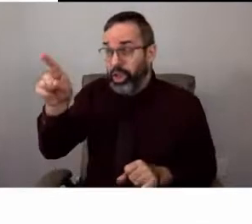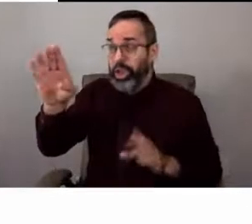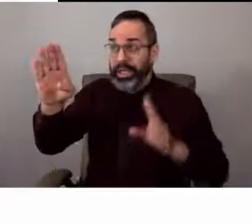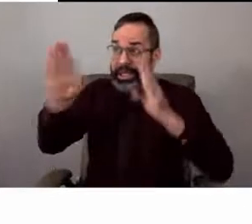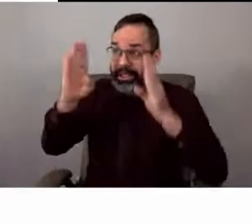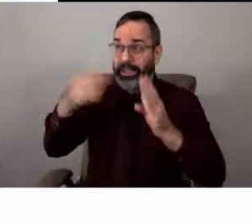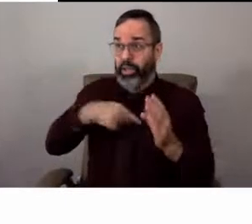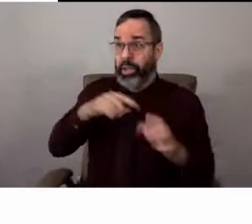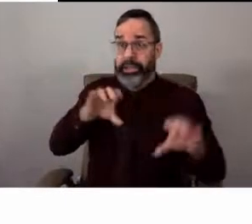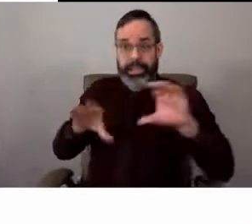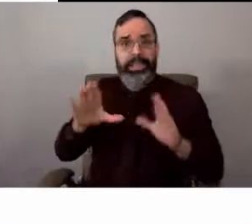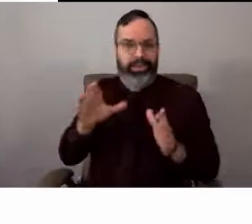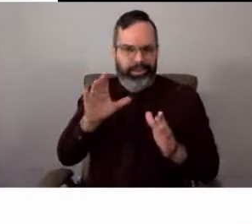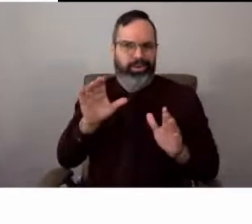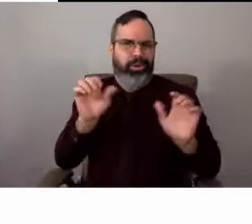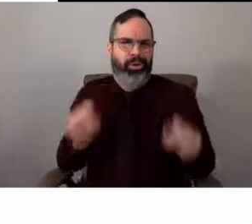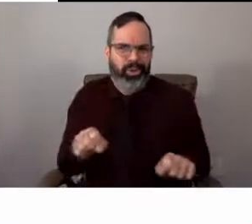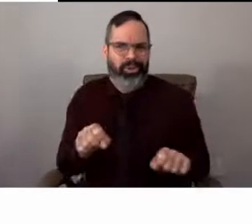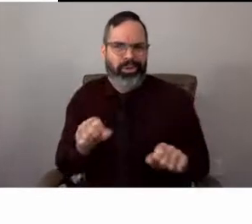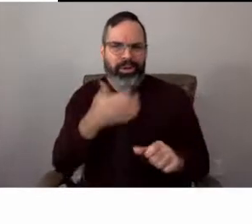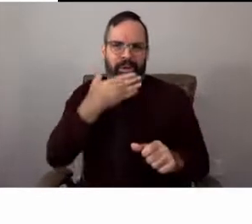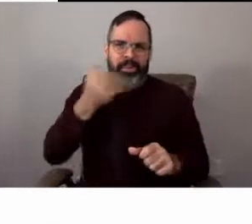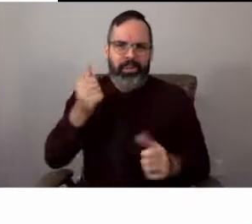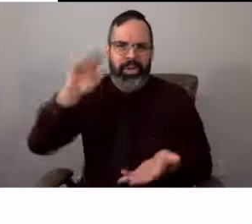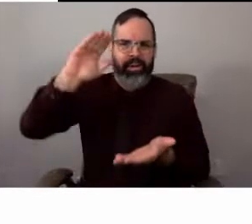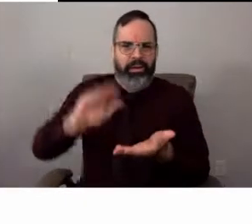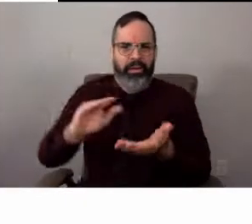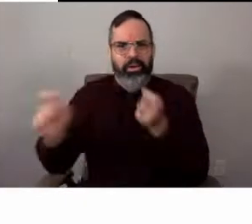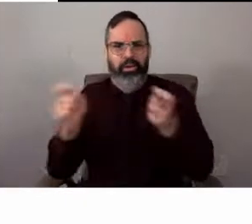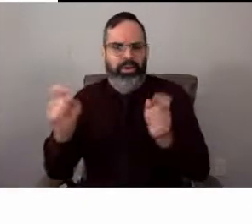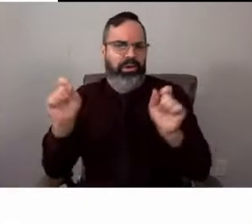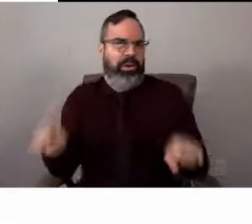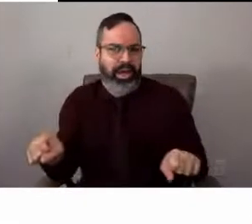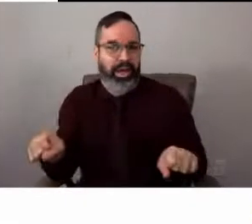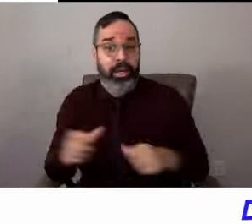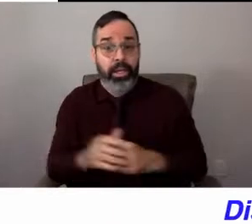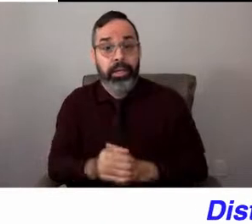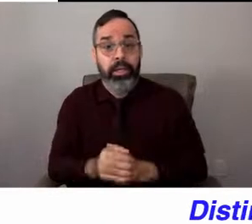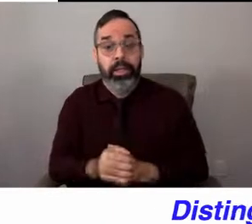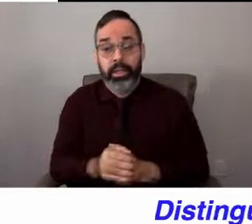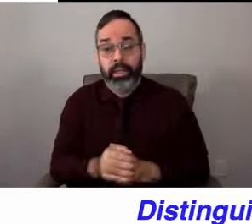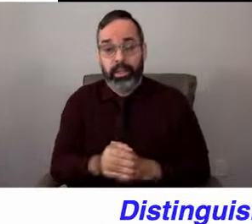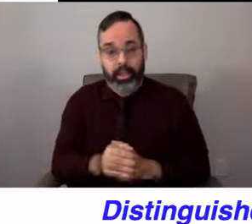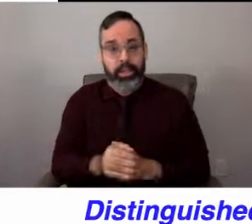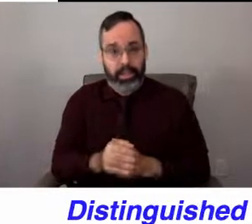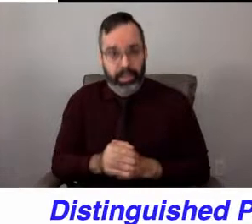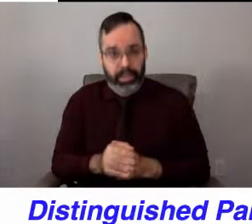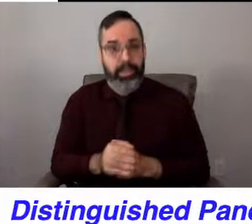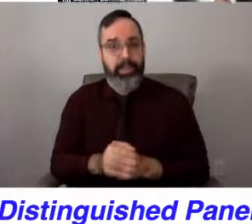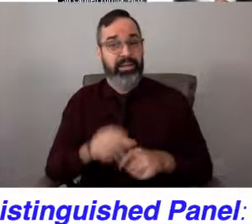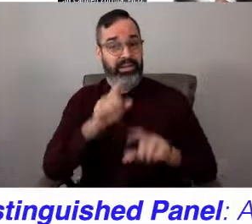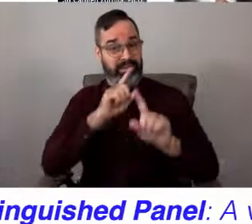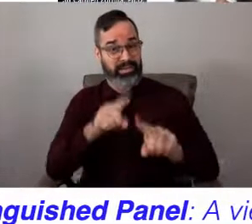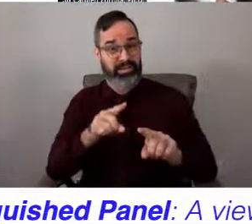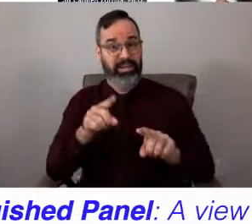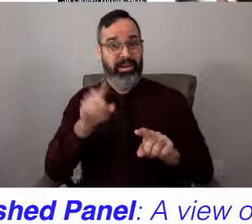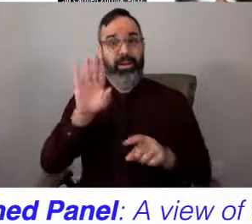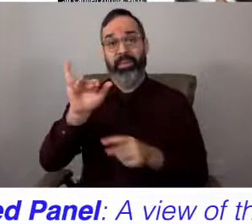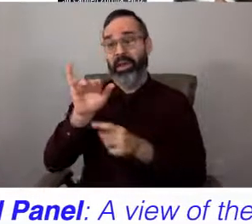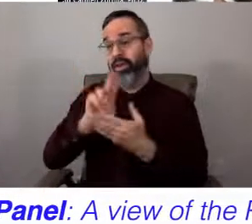be in a better situation. In terms of the responses by the University of